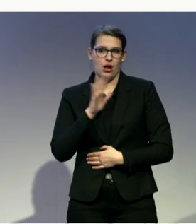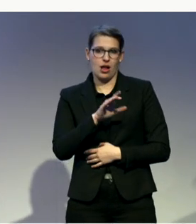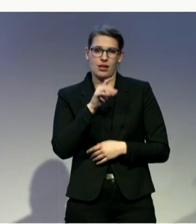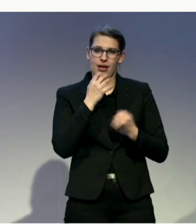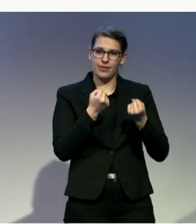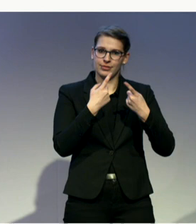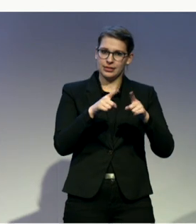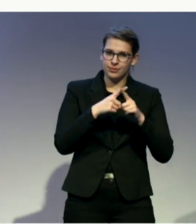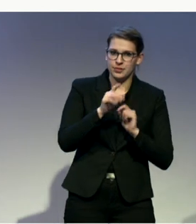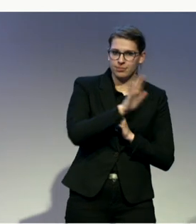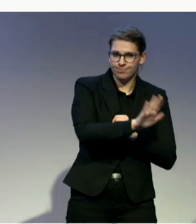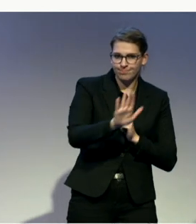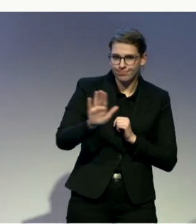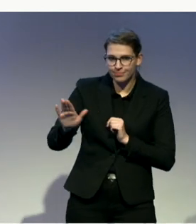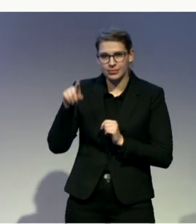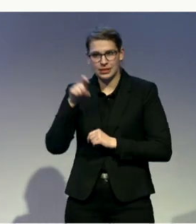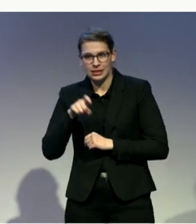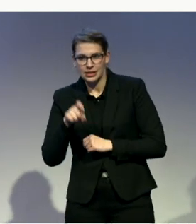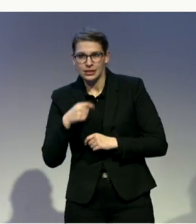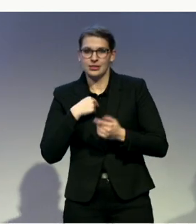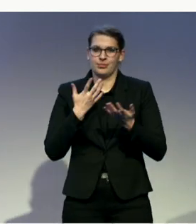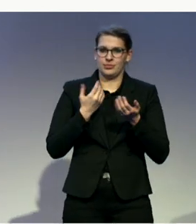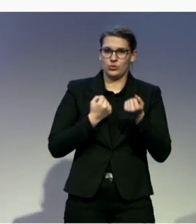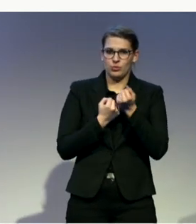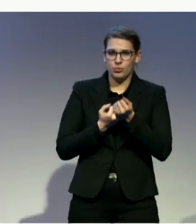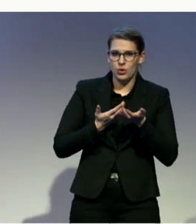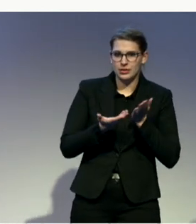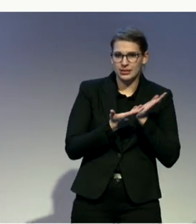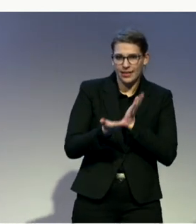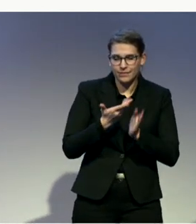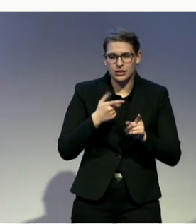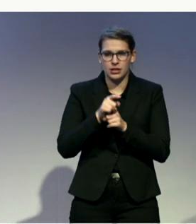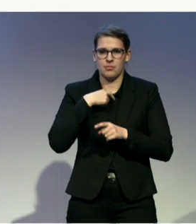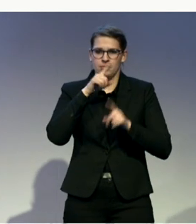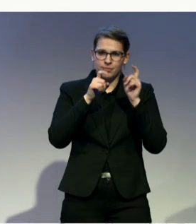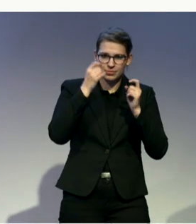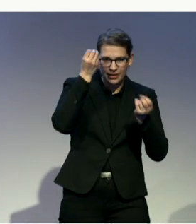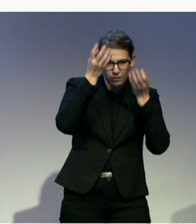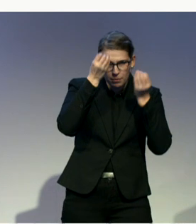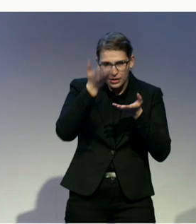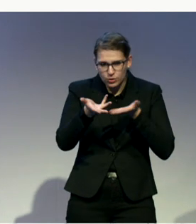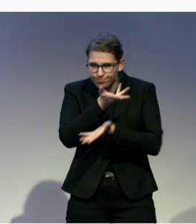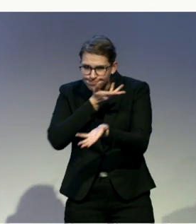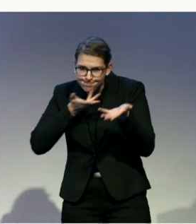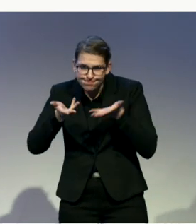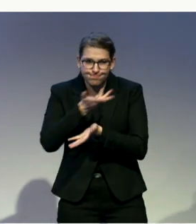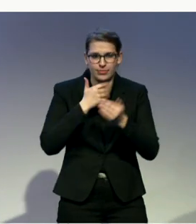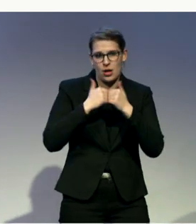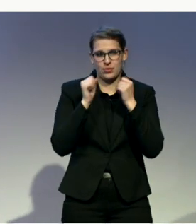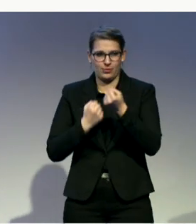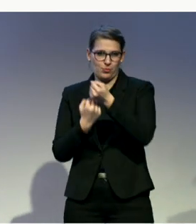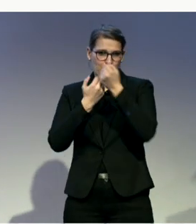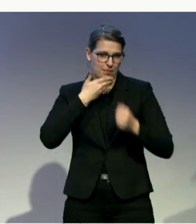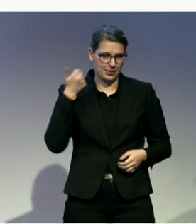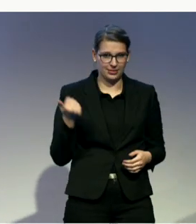also support the exchange of information and innovation. So that may be one of the